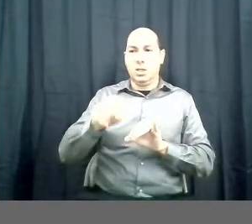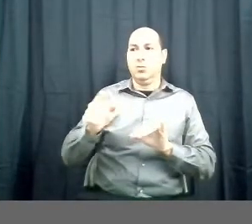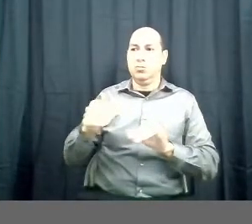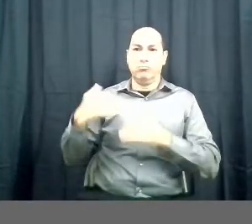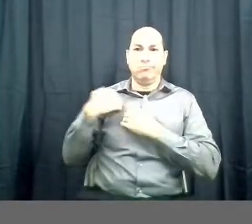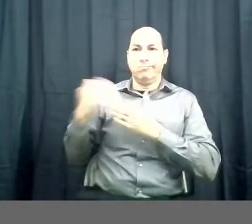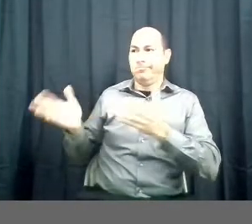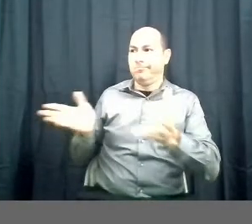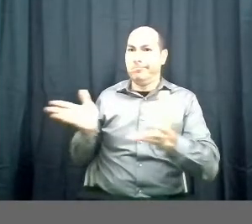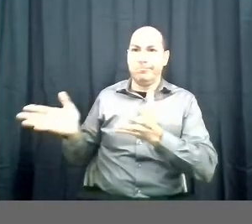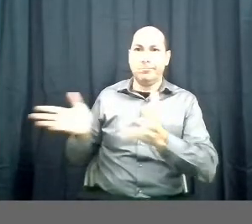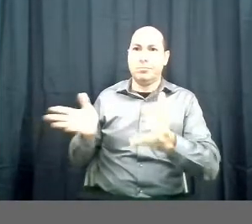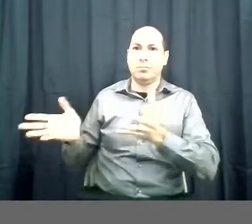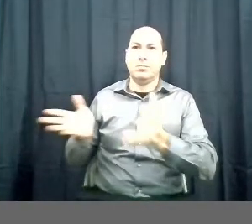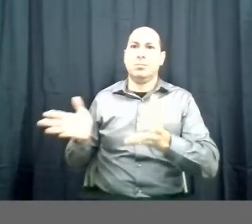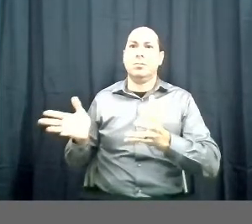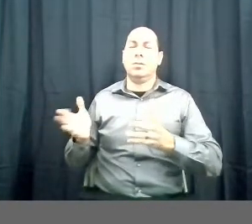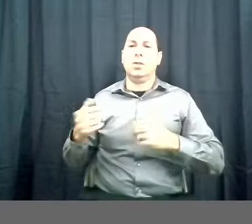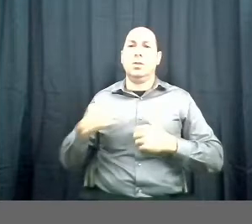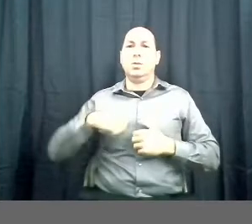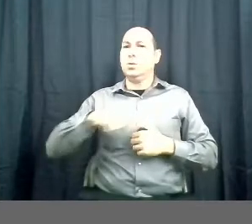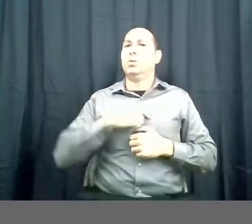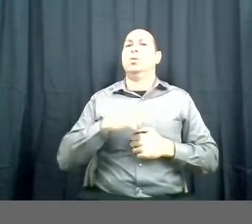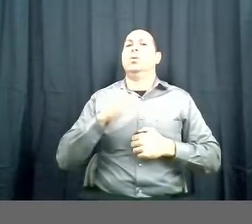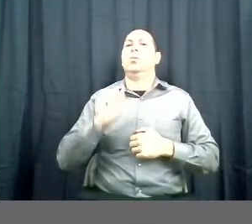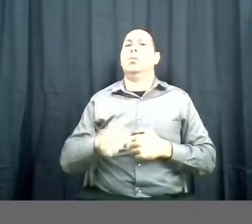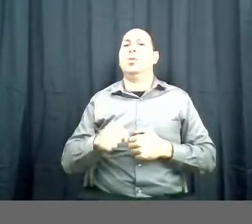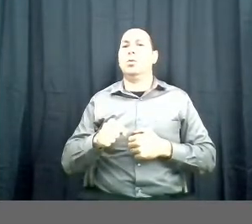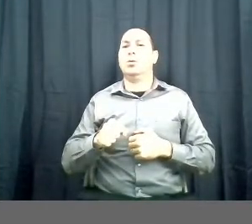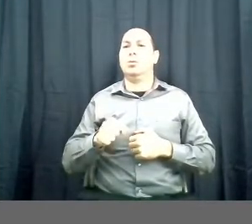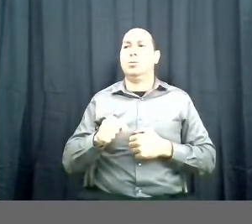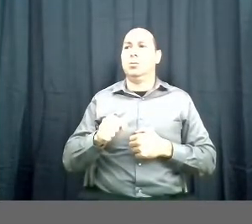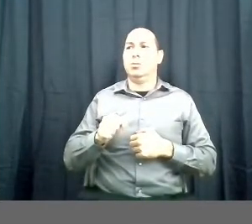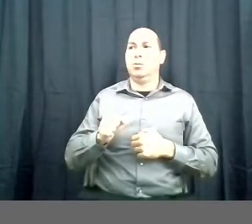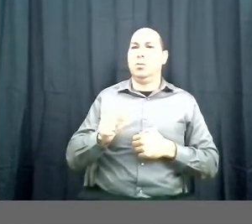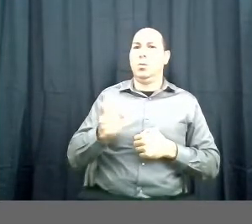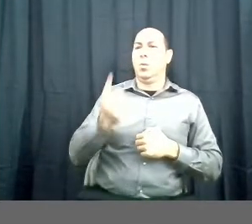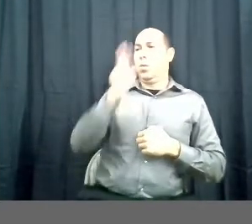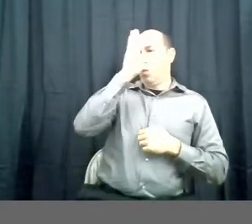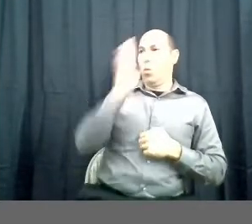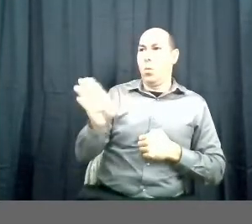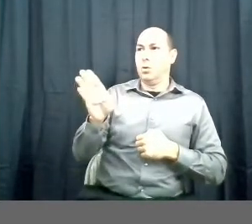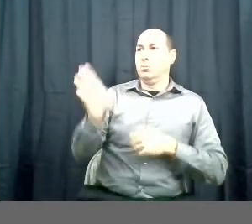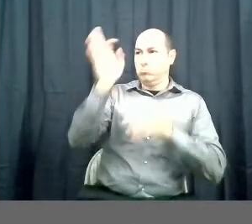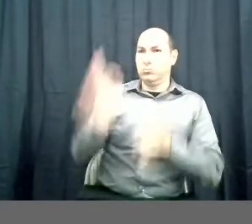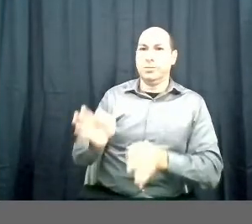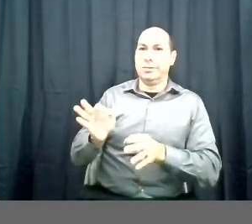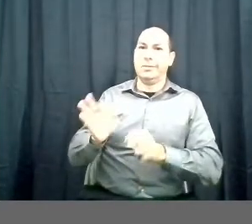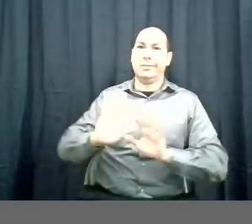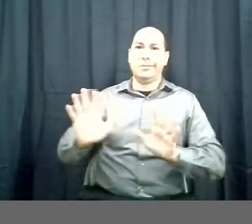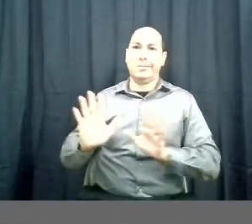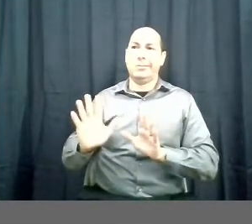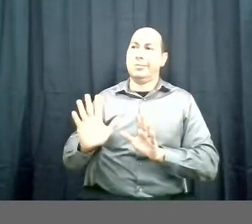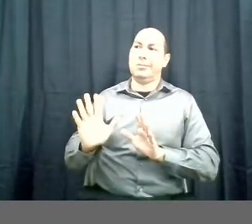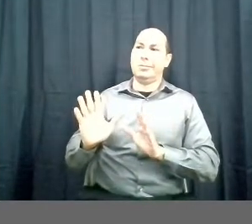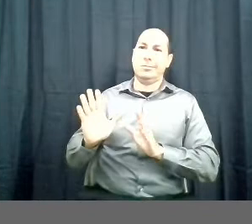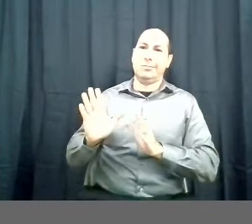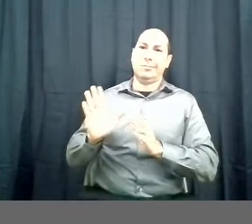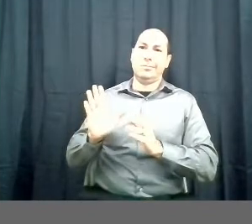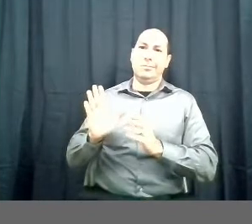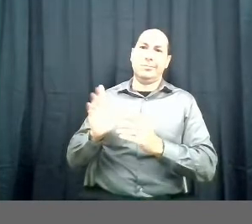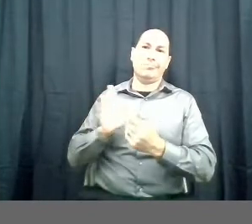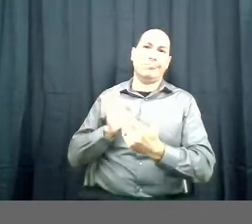we can't unilaterally decide where that goes. So that would require a board vote. One